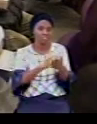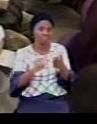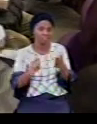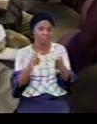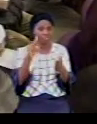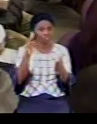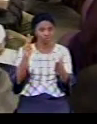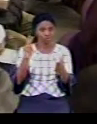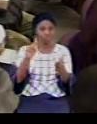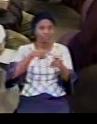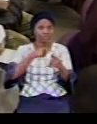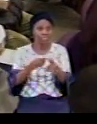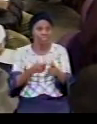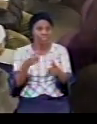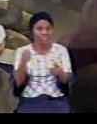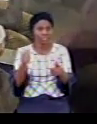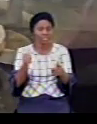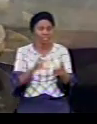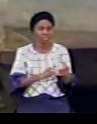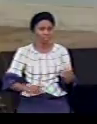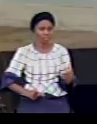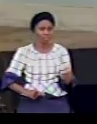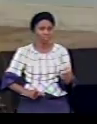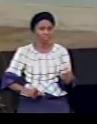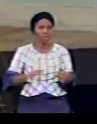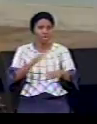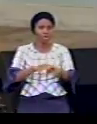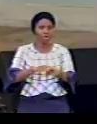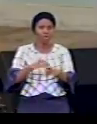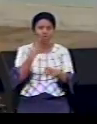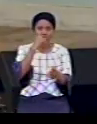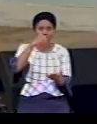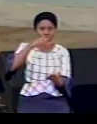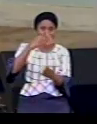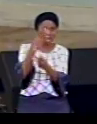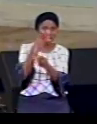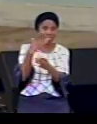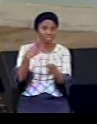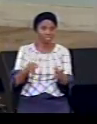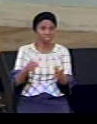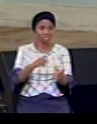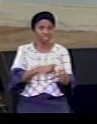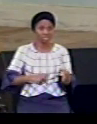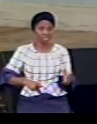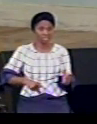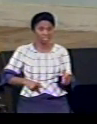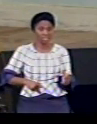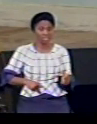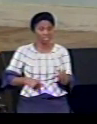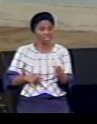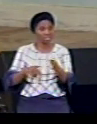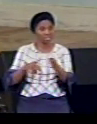a Lord, on whose hand the king leaned,